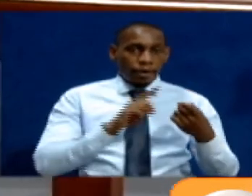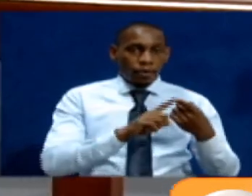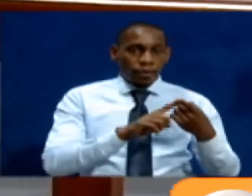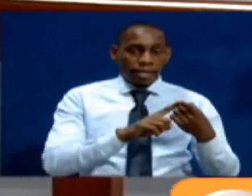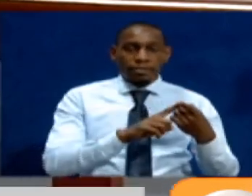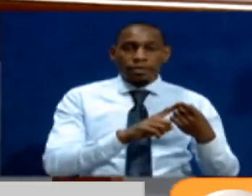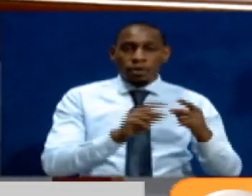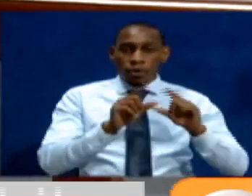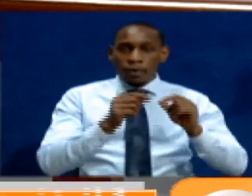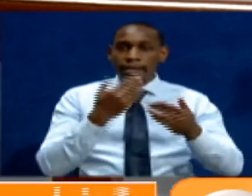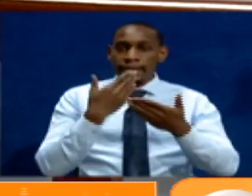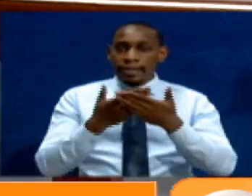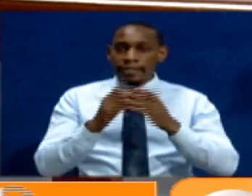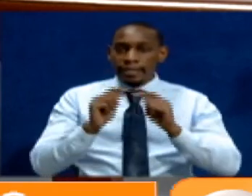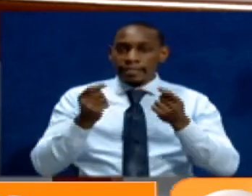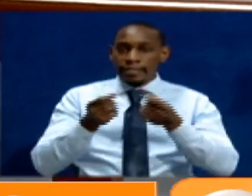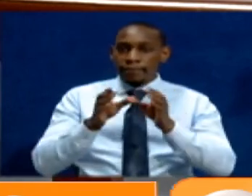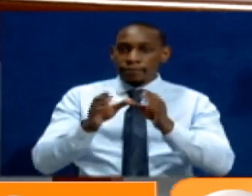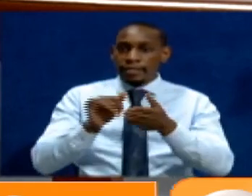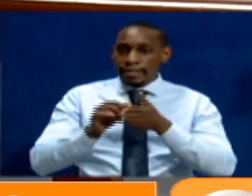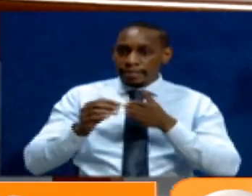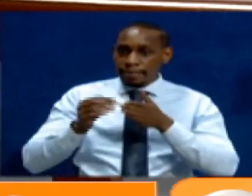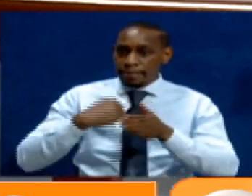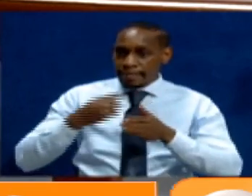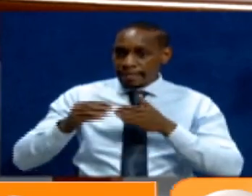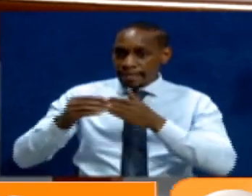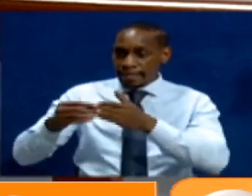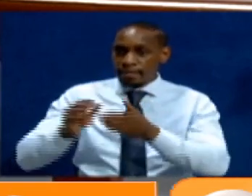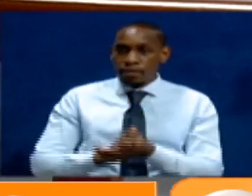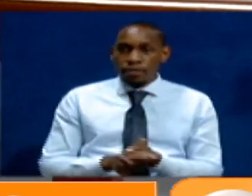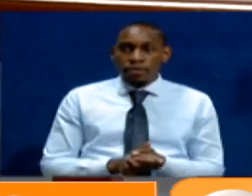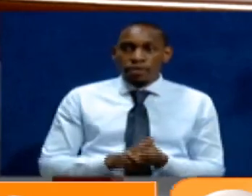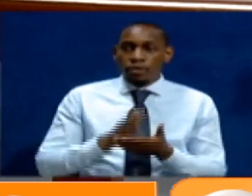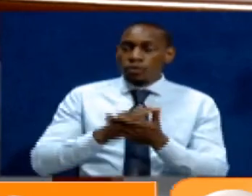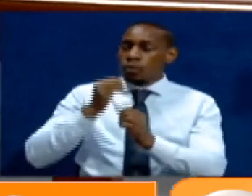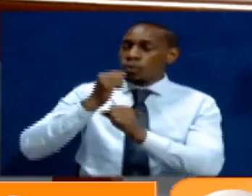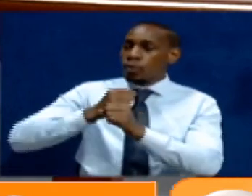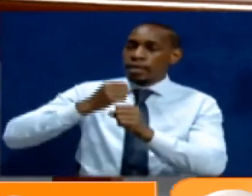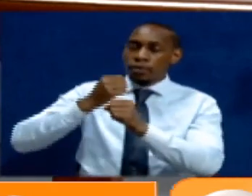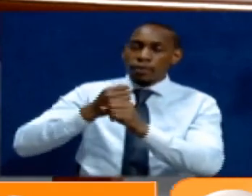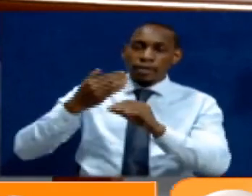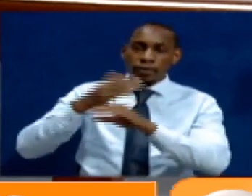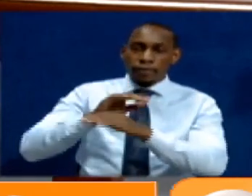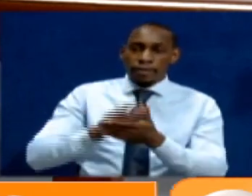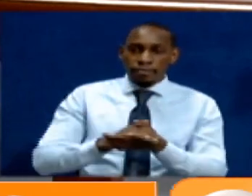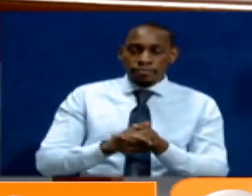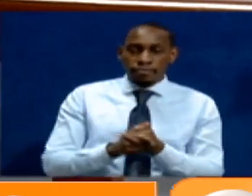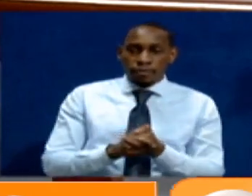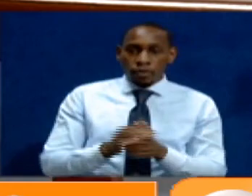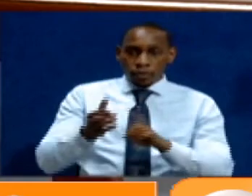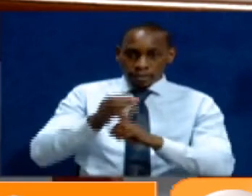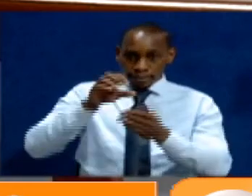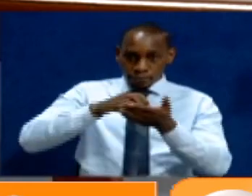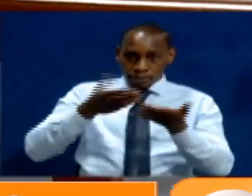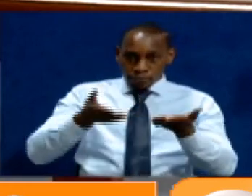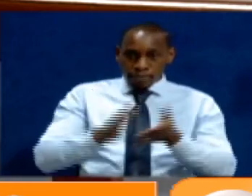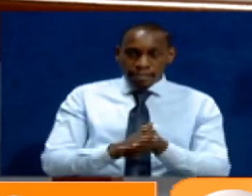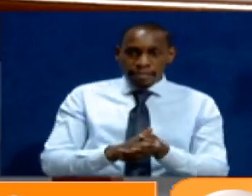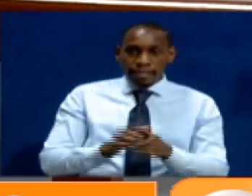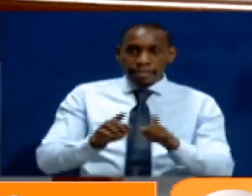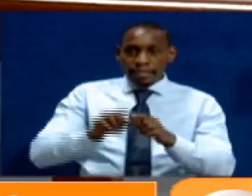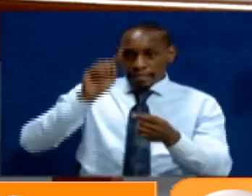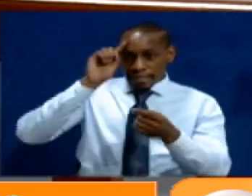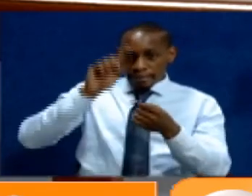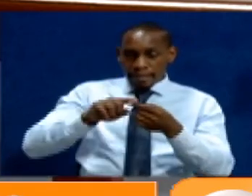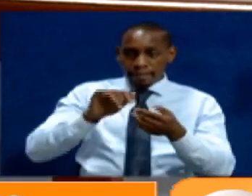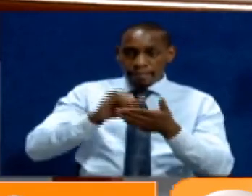start by thanking the task force that I had. It's been a lot of effort to reach where we are. And the main purpose and